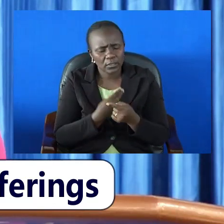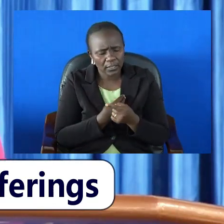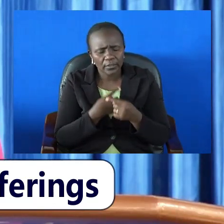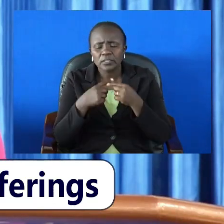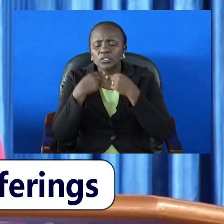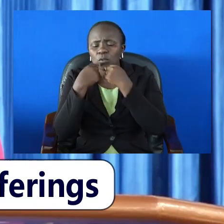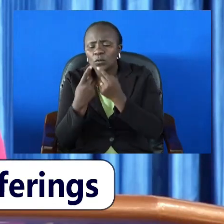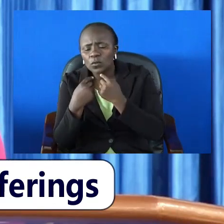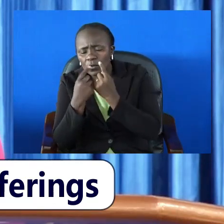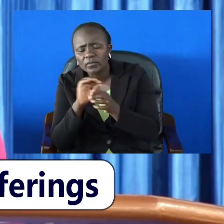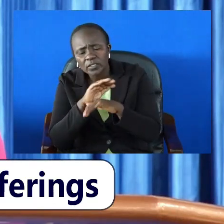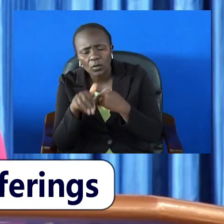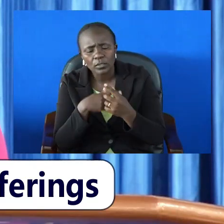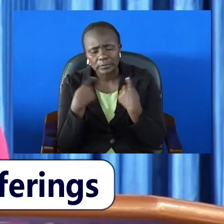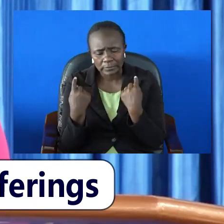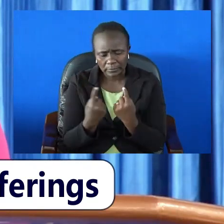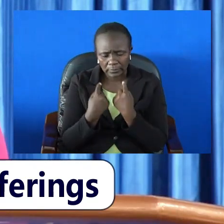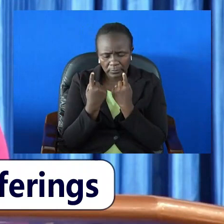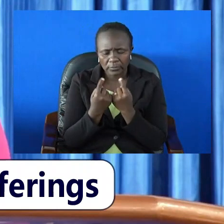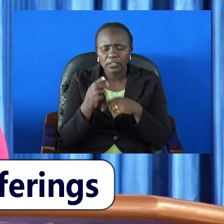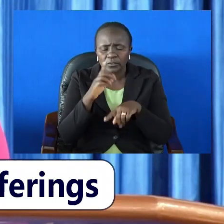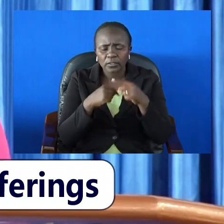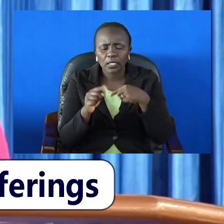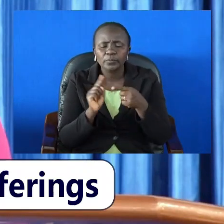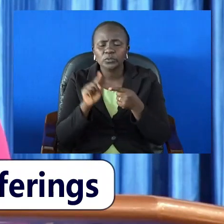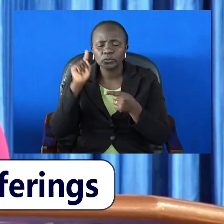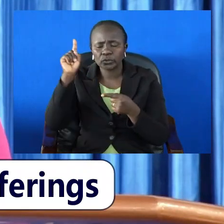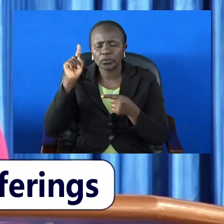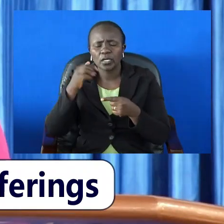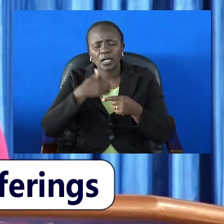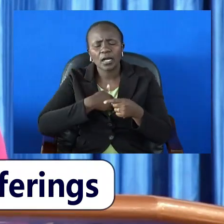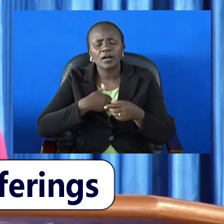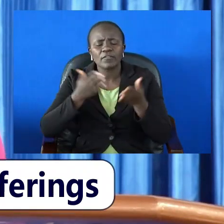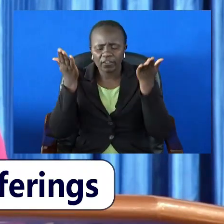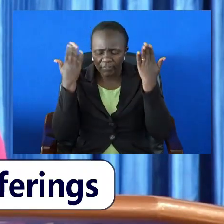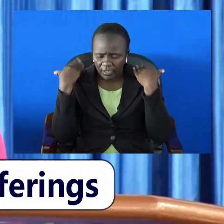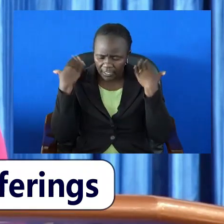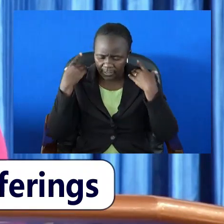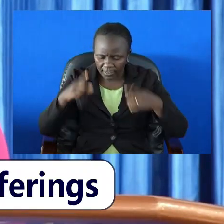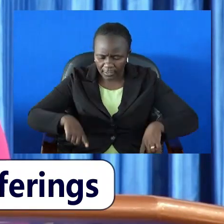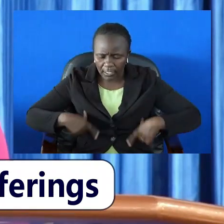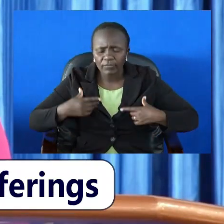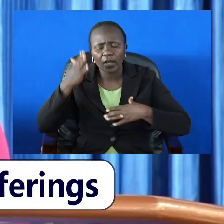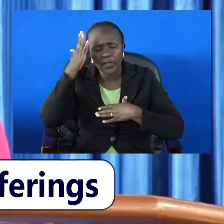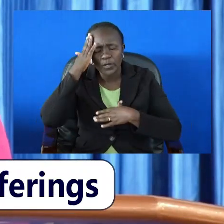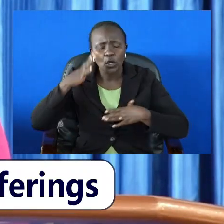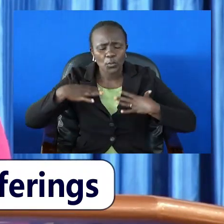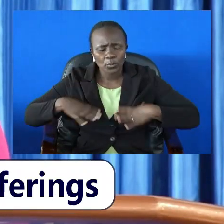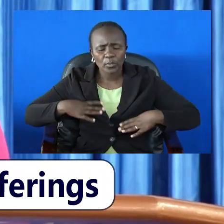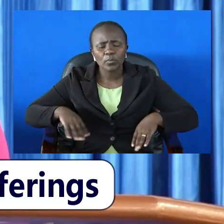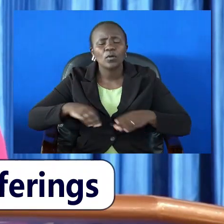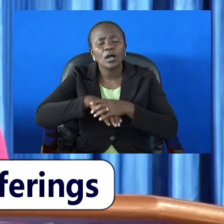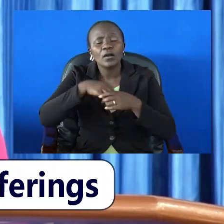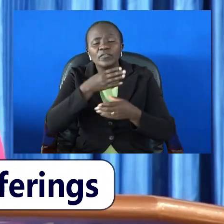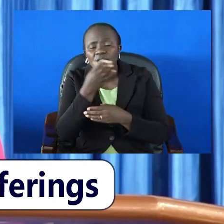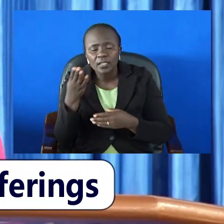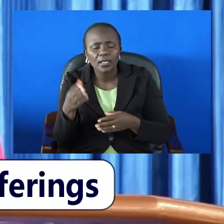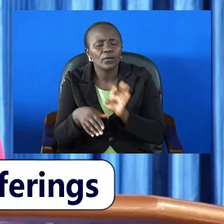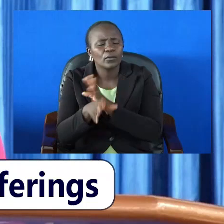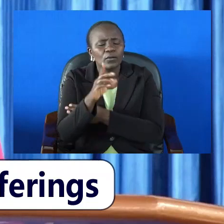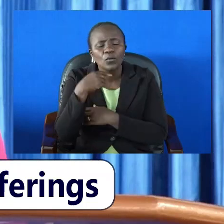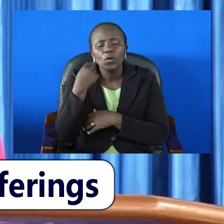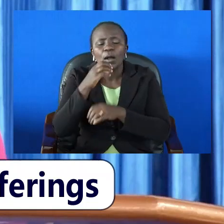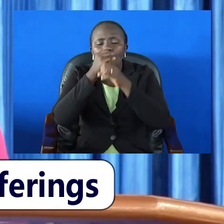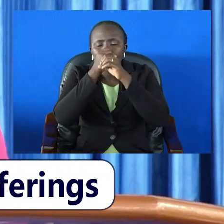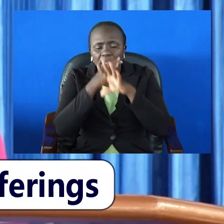to repent of our sins and to come to you so that we may have eternal life. I know there are people out there, Jehovah God, who